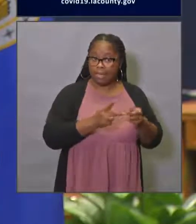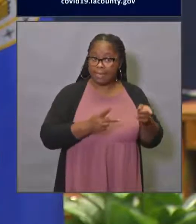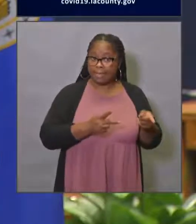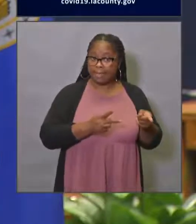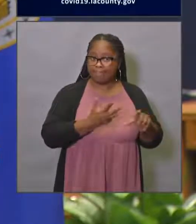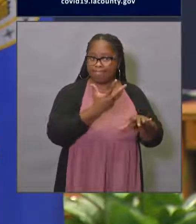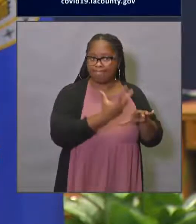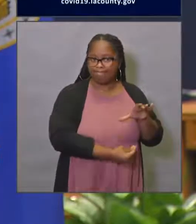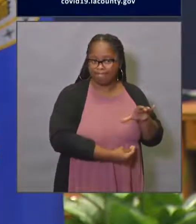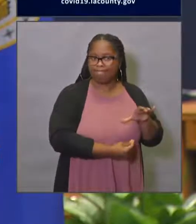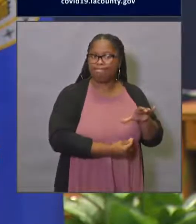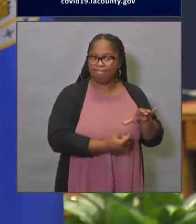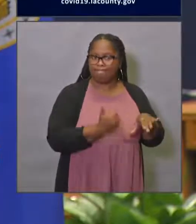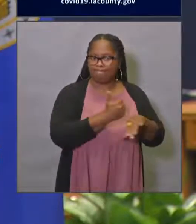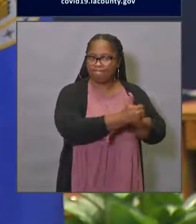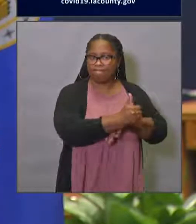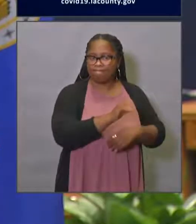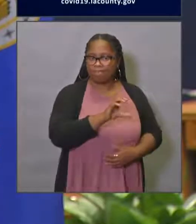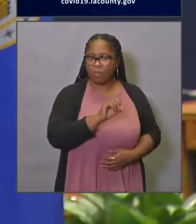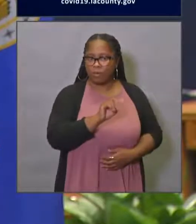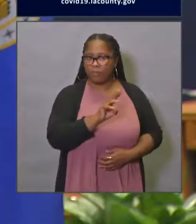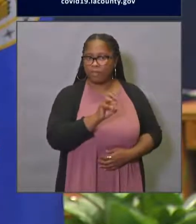have died from COVID-19.